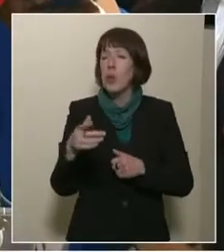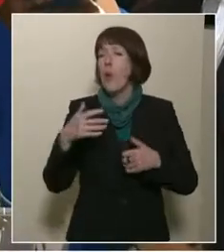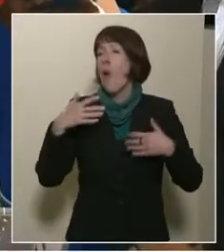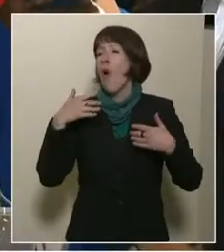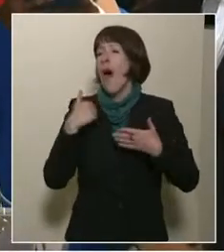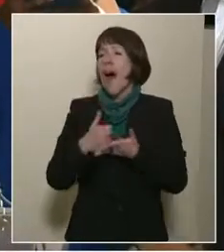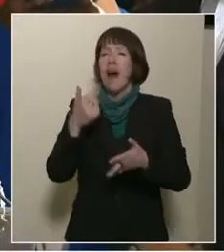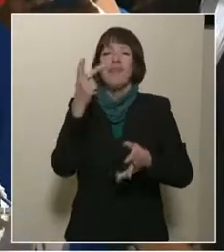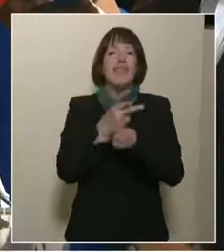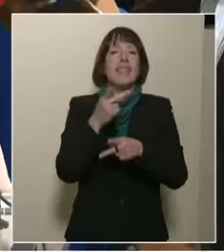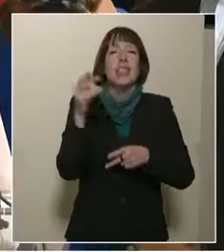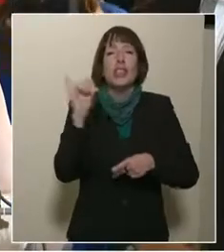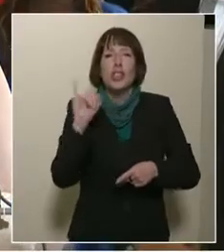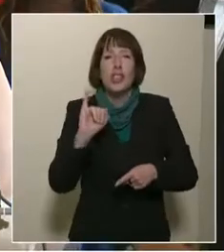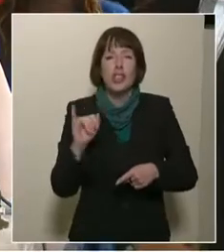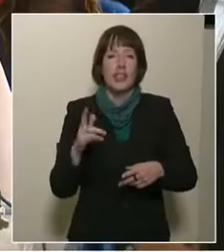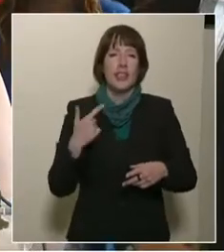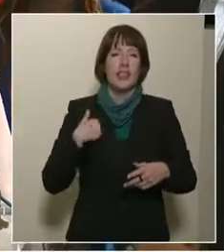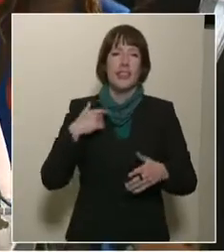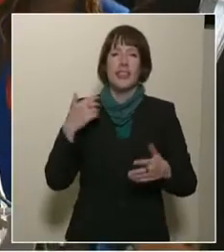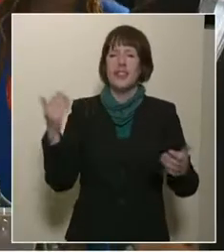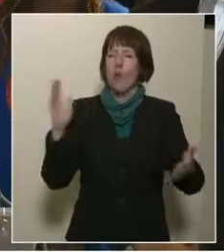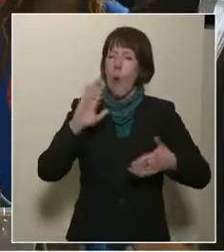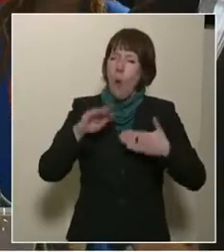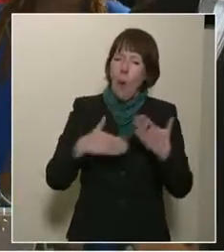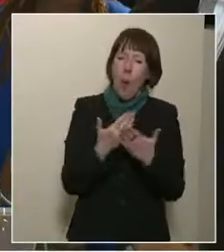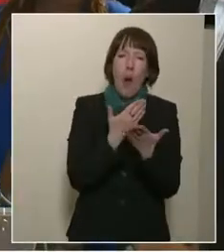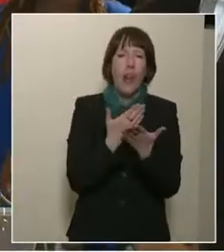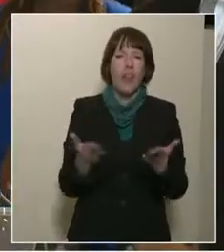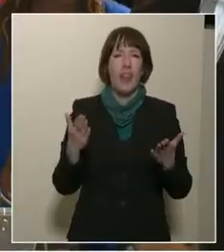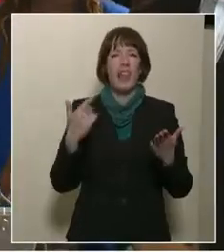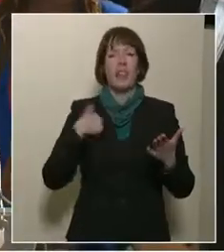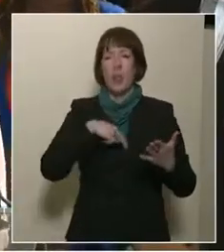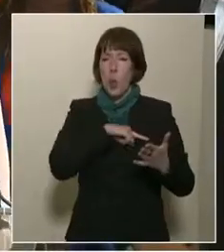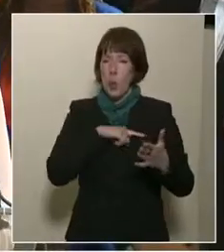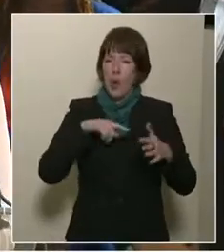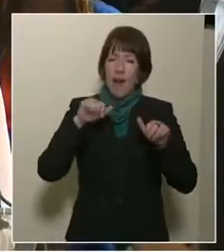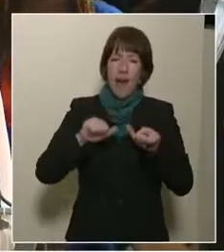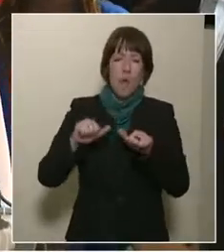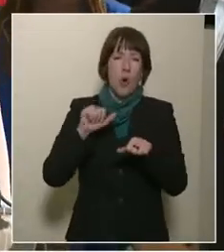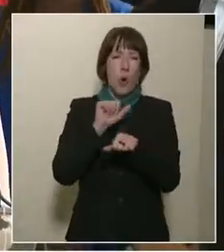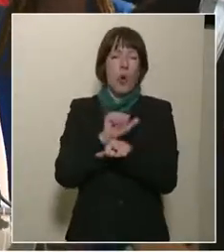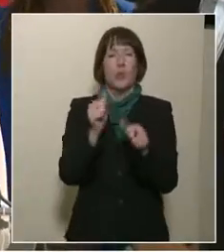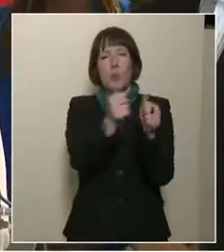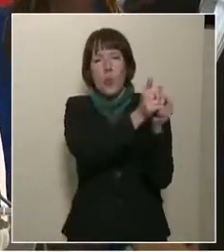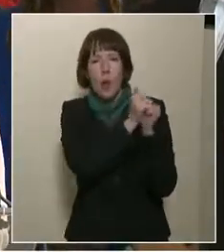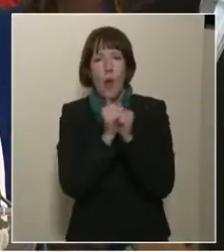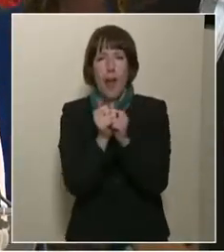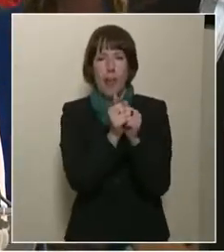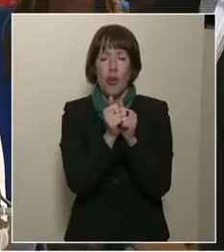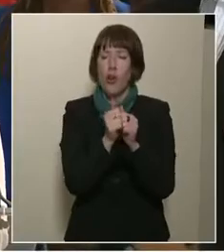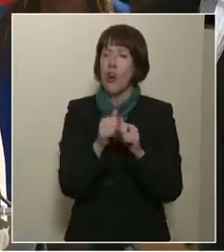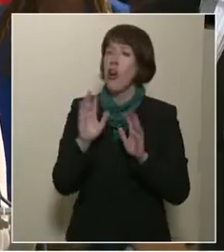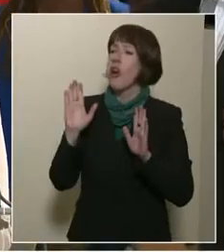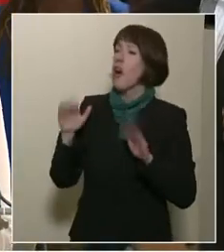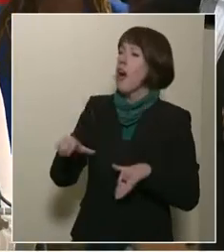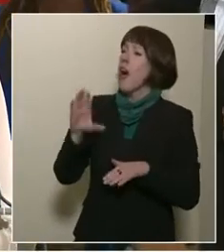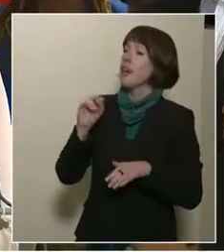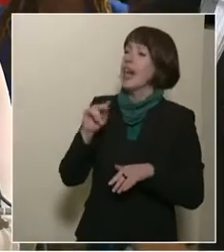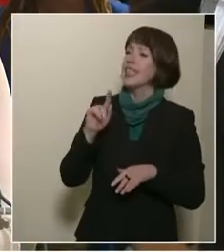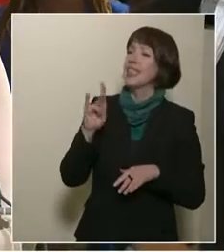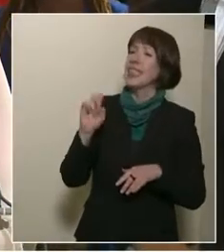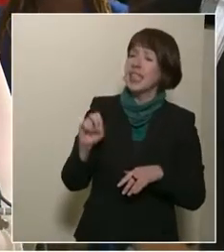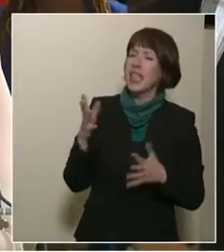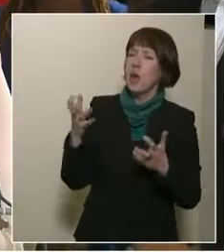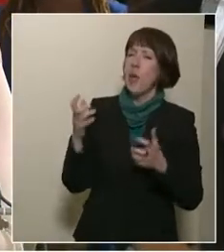are all of the things that we have been able to work on together. Konstantin, I want to acknowledge you for always having